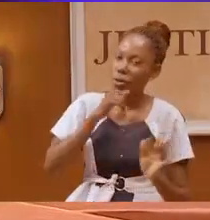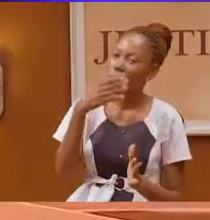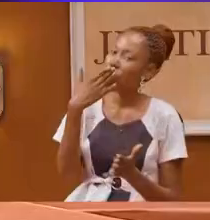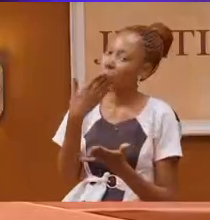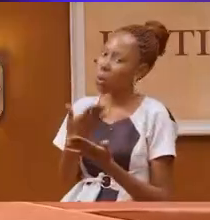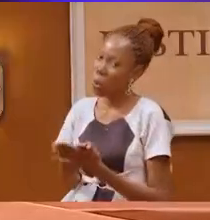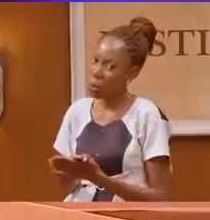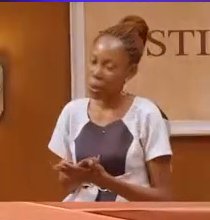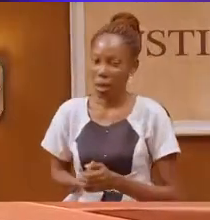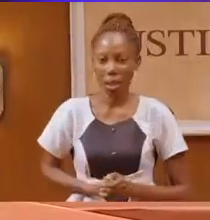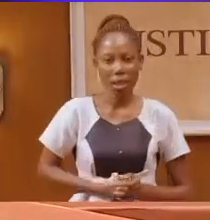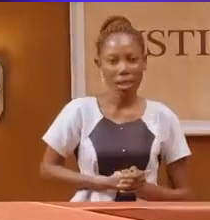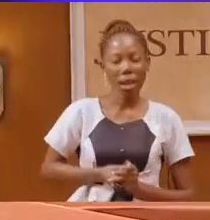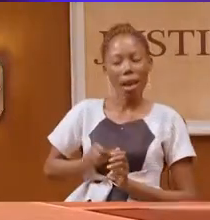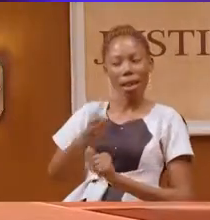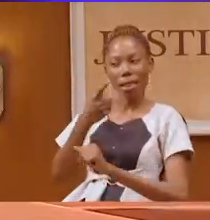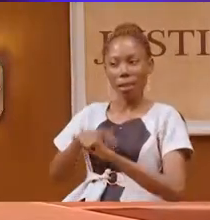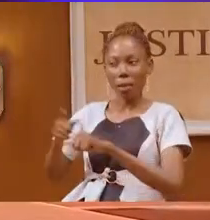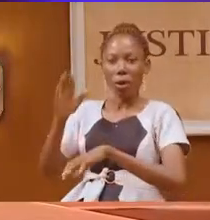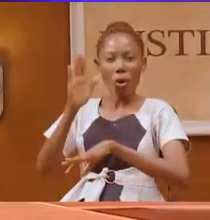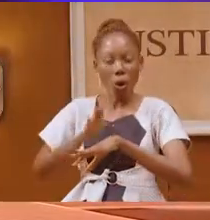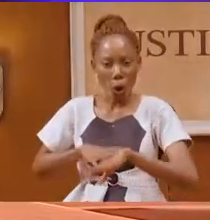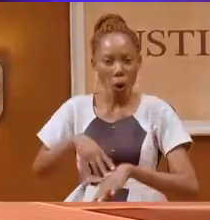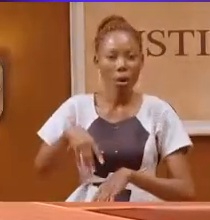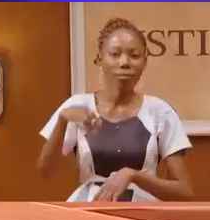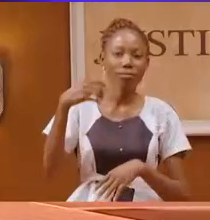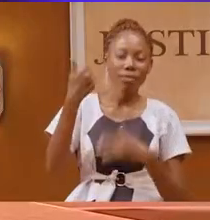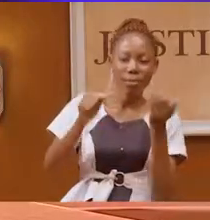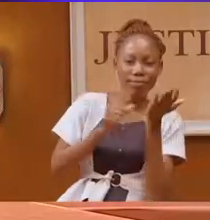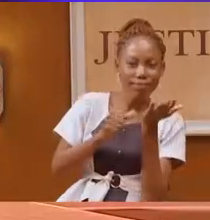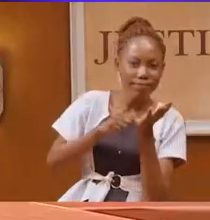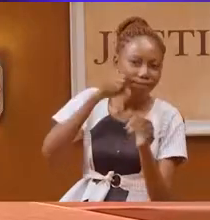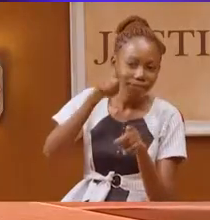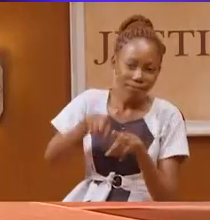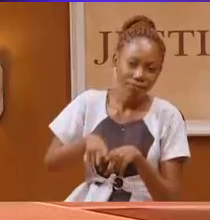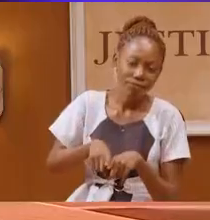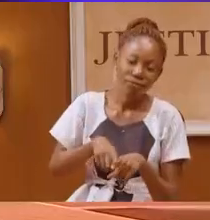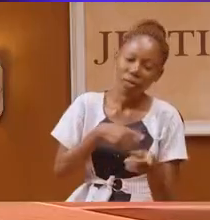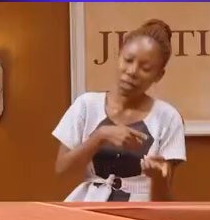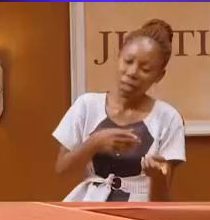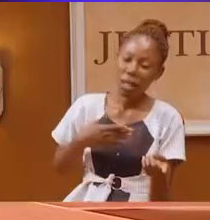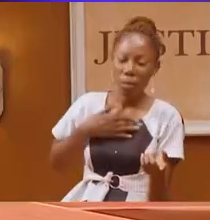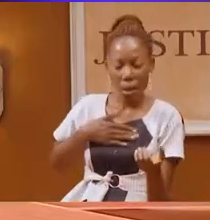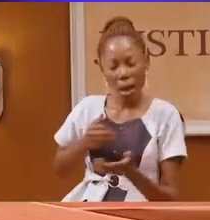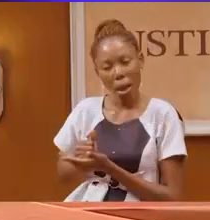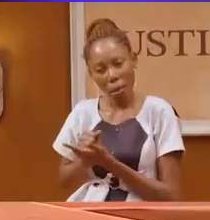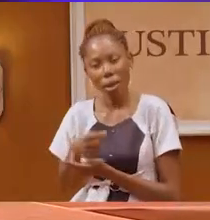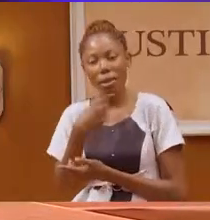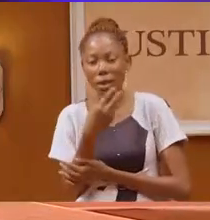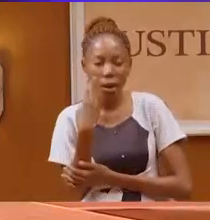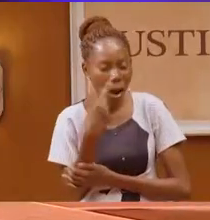taking. Whenever I try to call the other sisters, look at this woman. Please help me. What do we